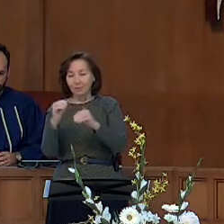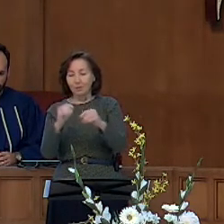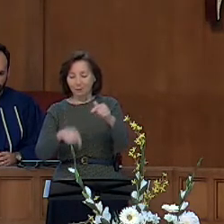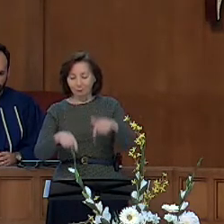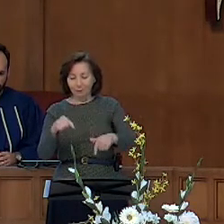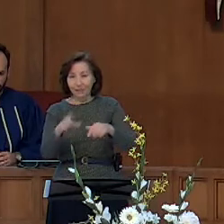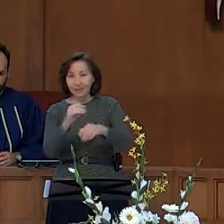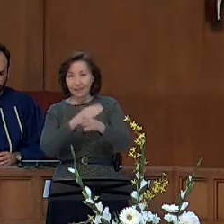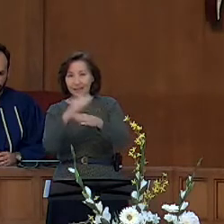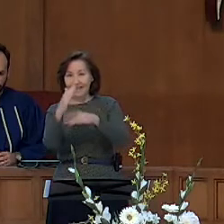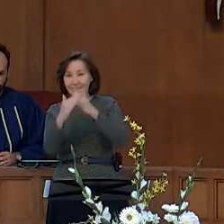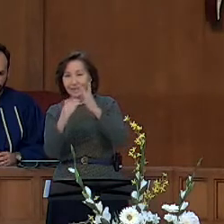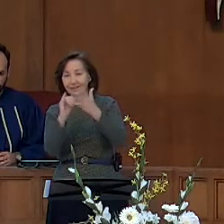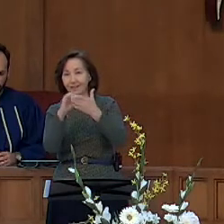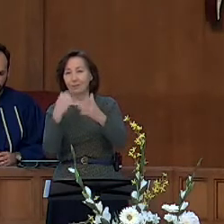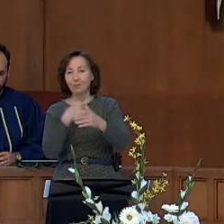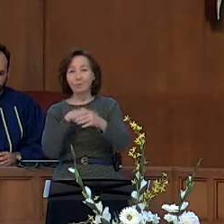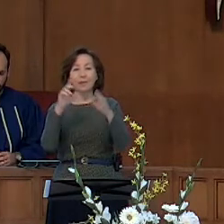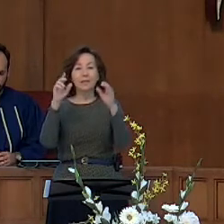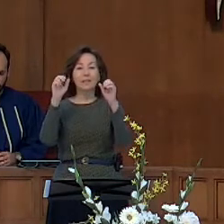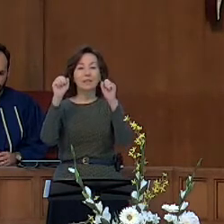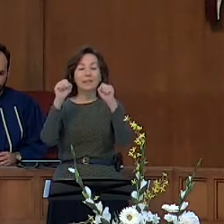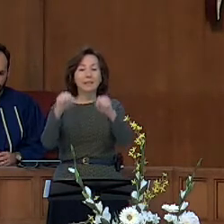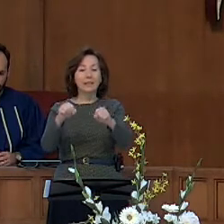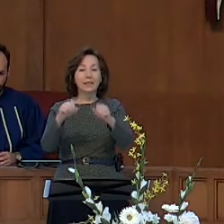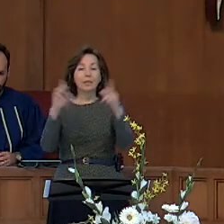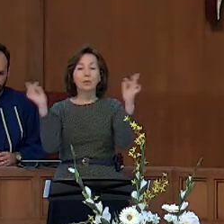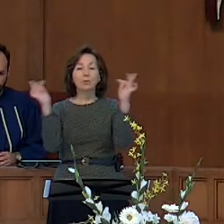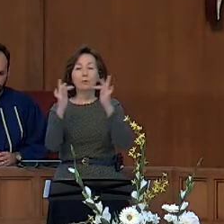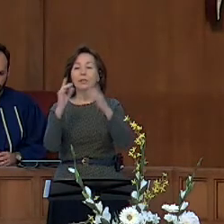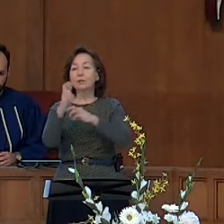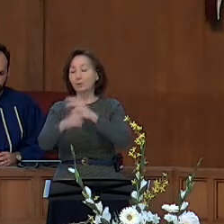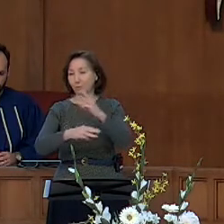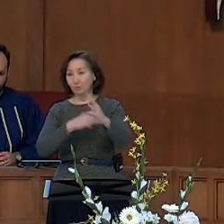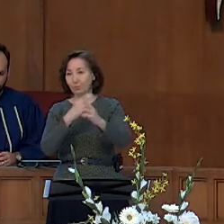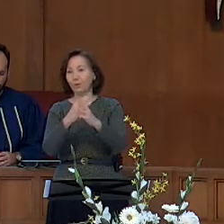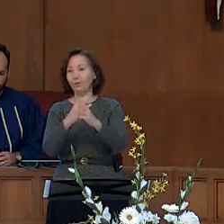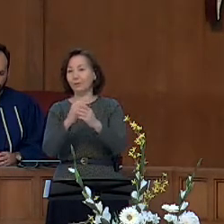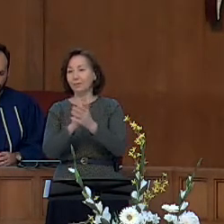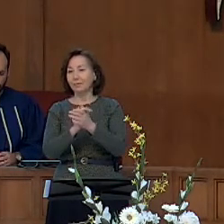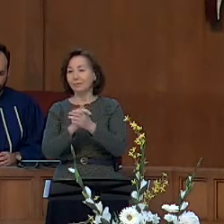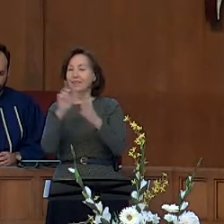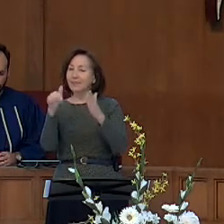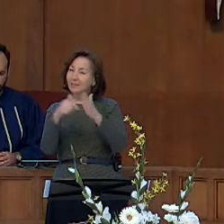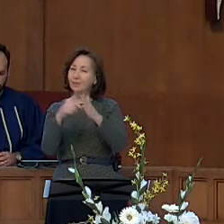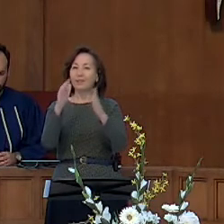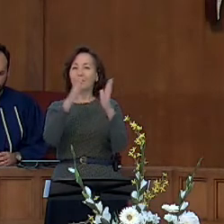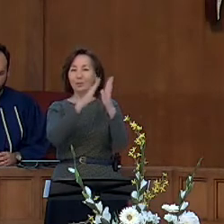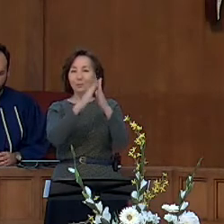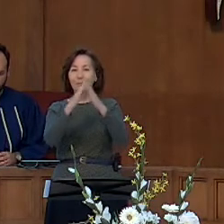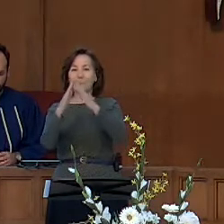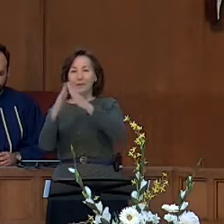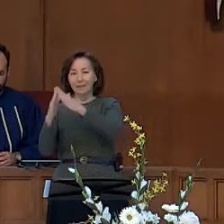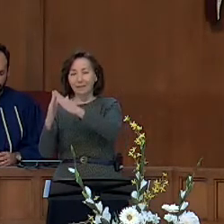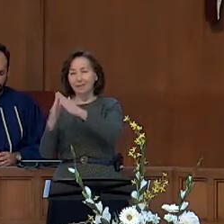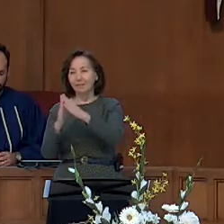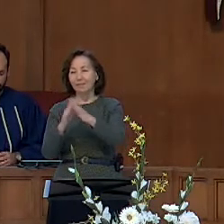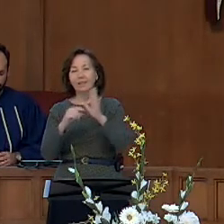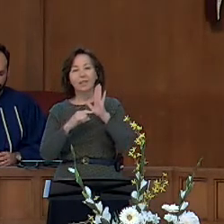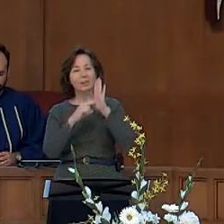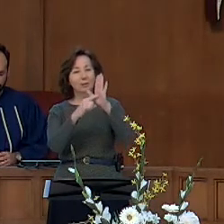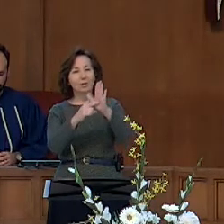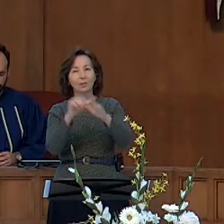move our hands so that we can reach into the world and into this community and show